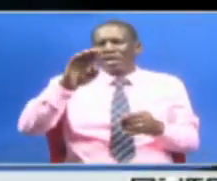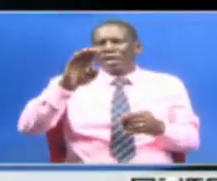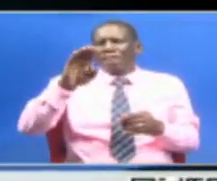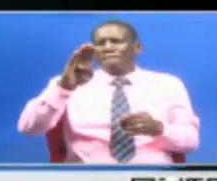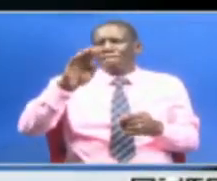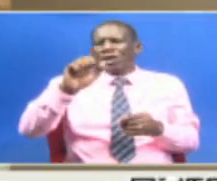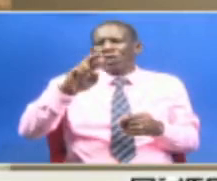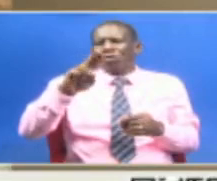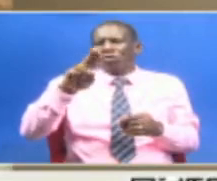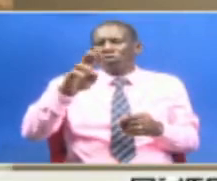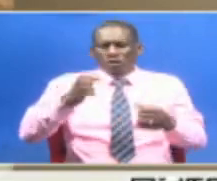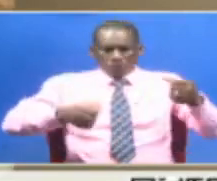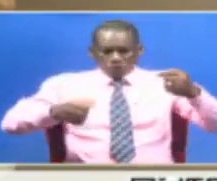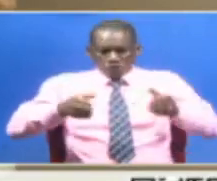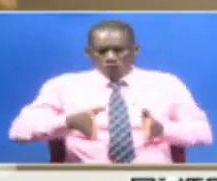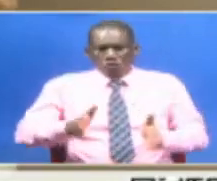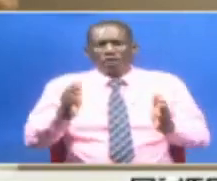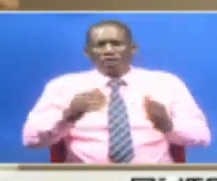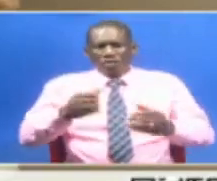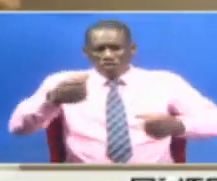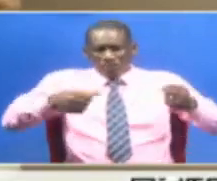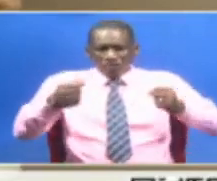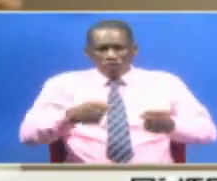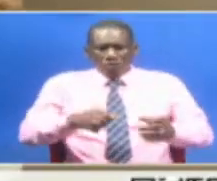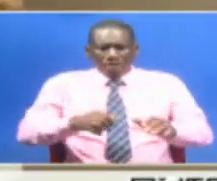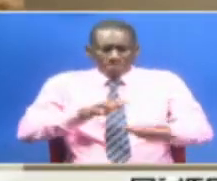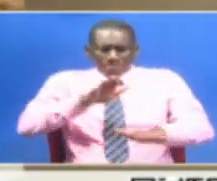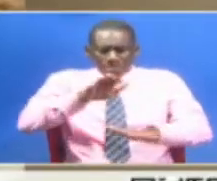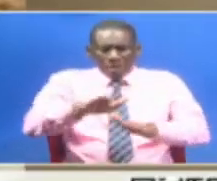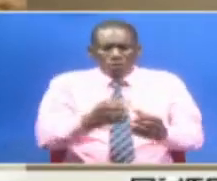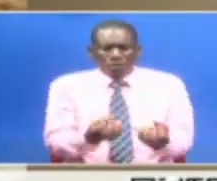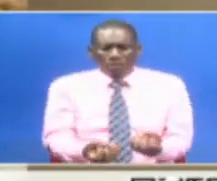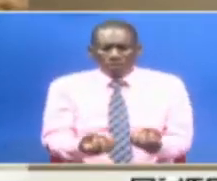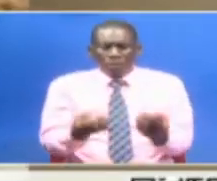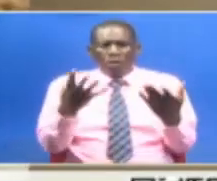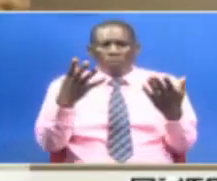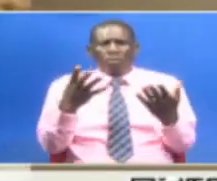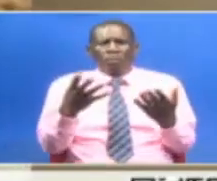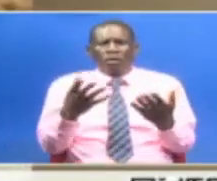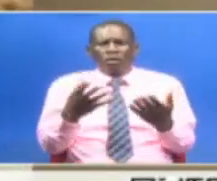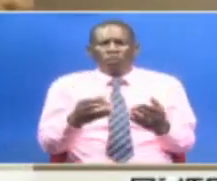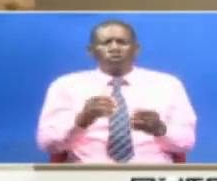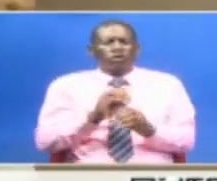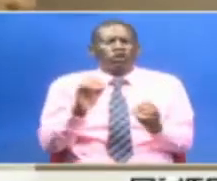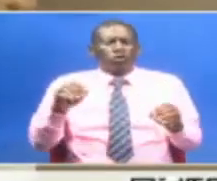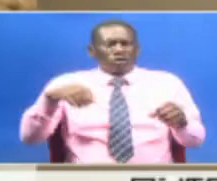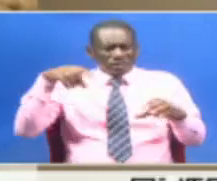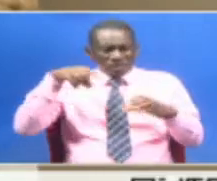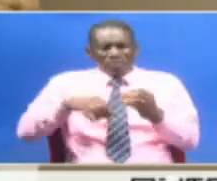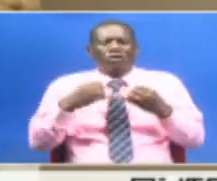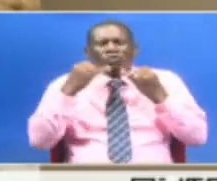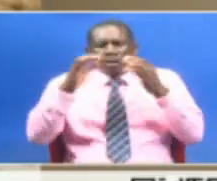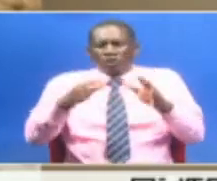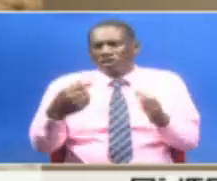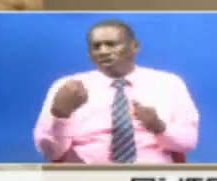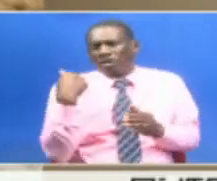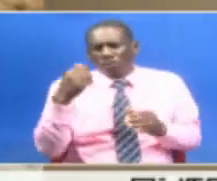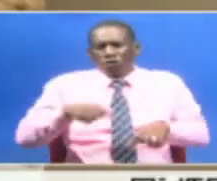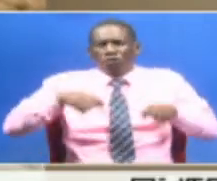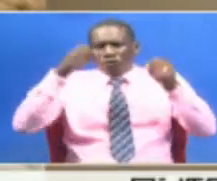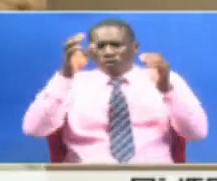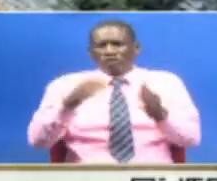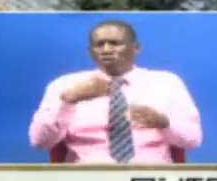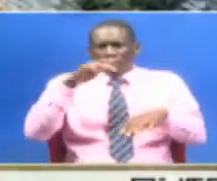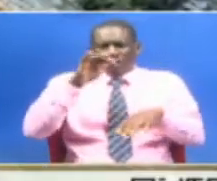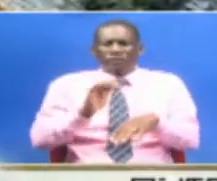Their vehicle ran over an improvised explosive device with scanty details available on the numbers of the officers who were